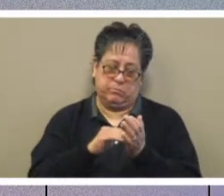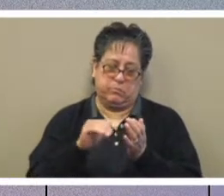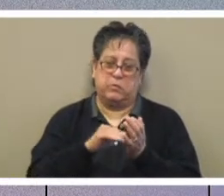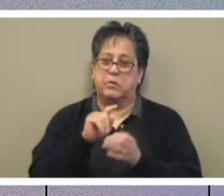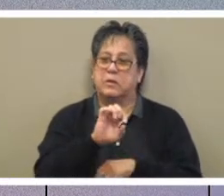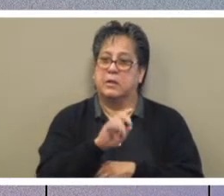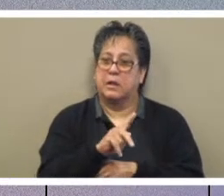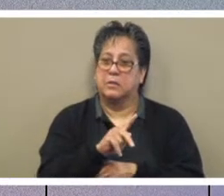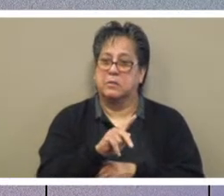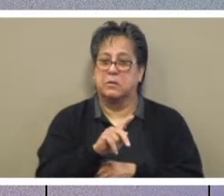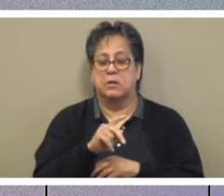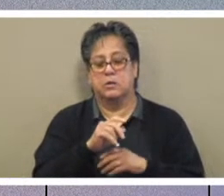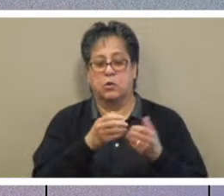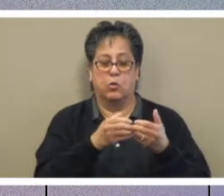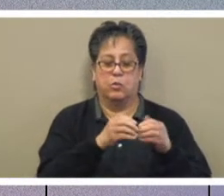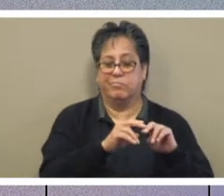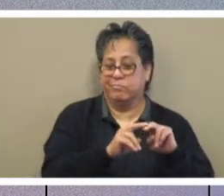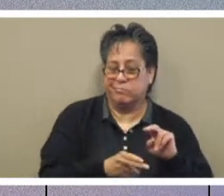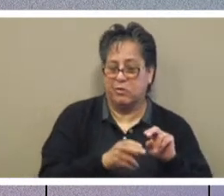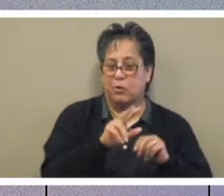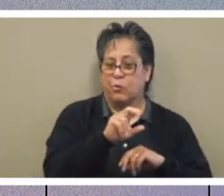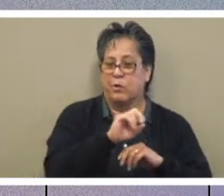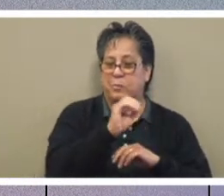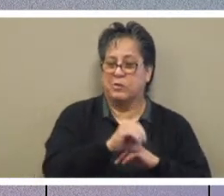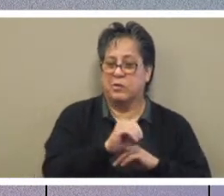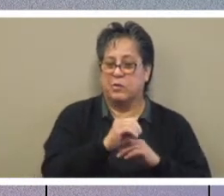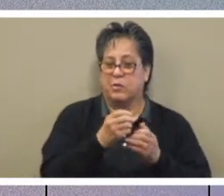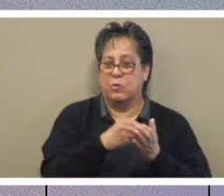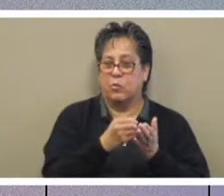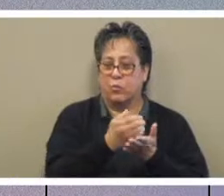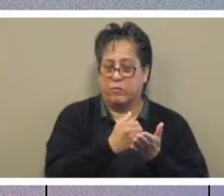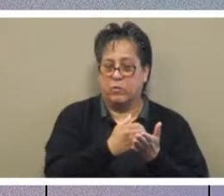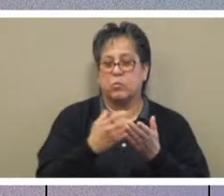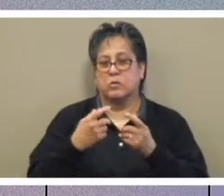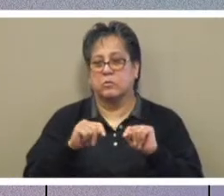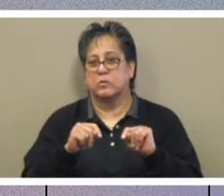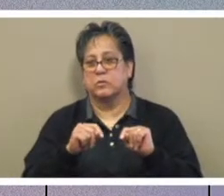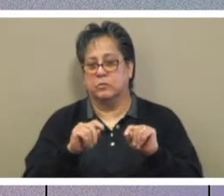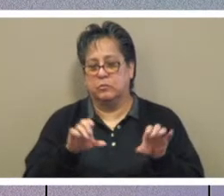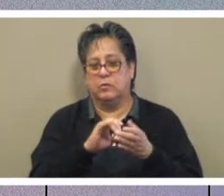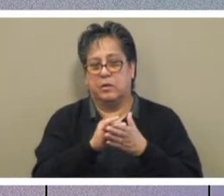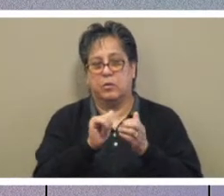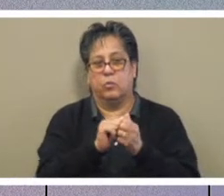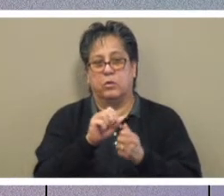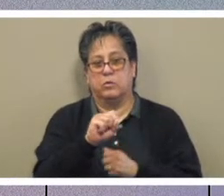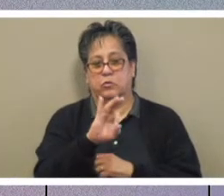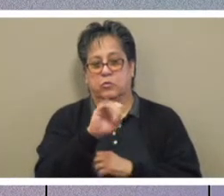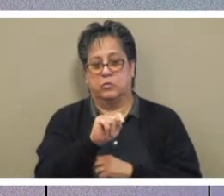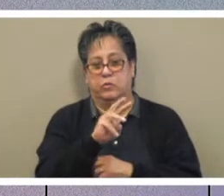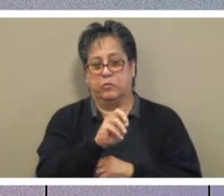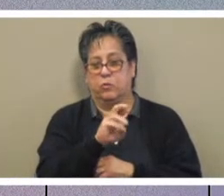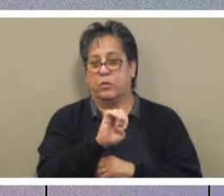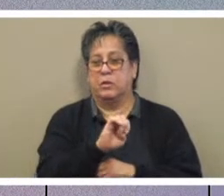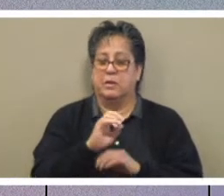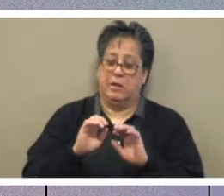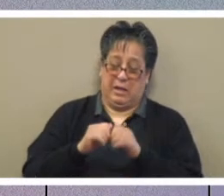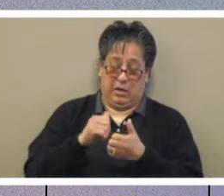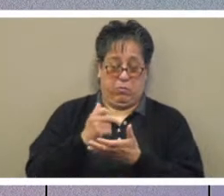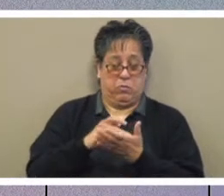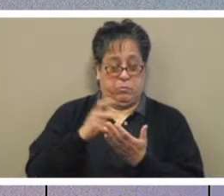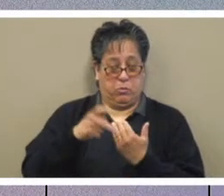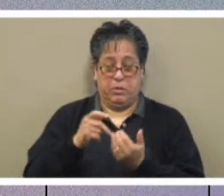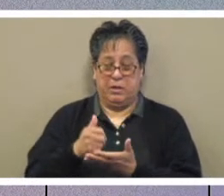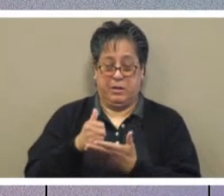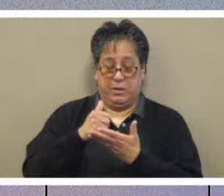which means they're losing 30% of their revenue every single year, and we're trying to combat that with our software. The way this program helped us